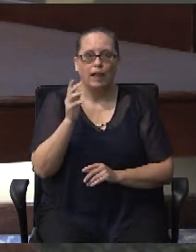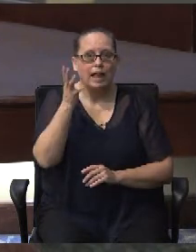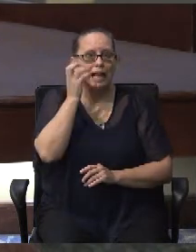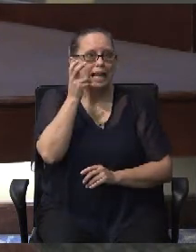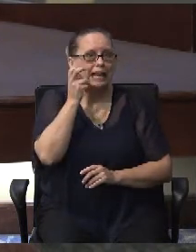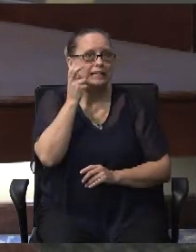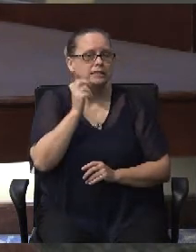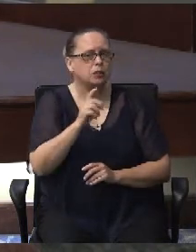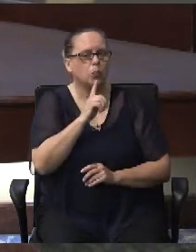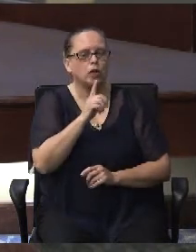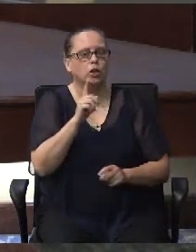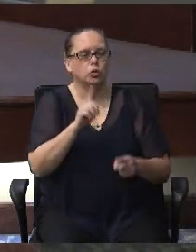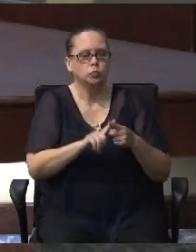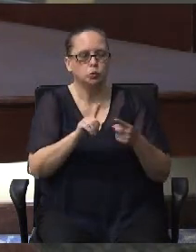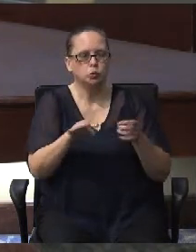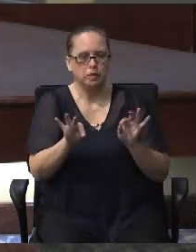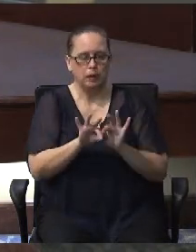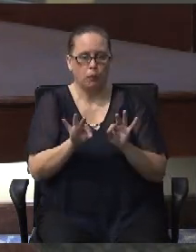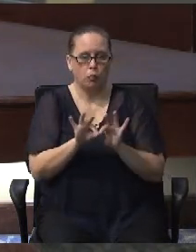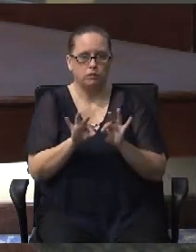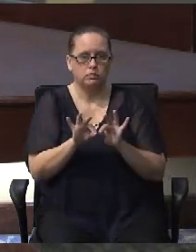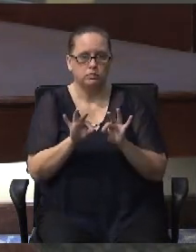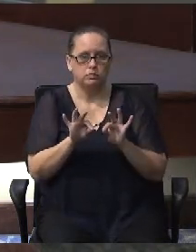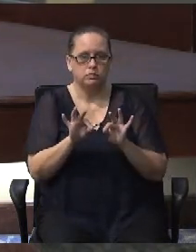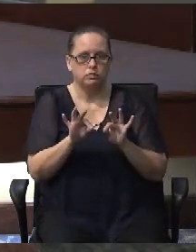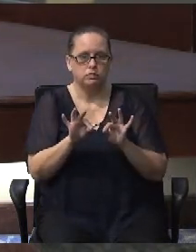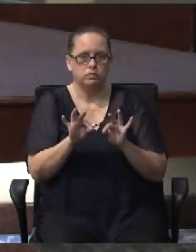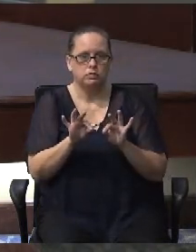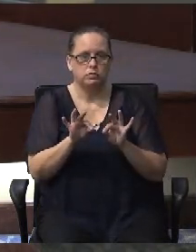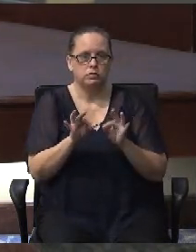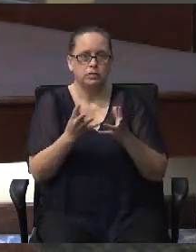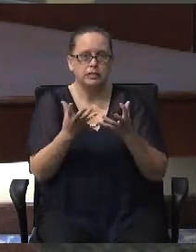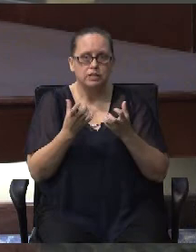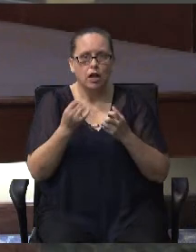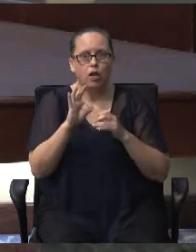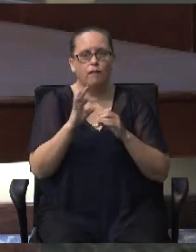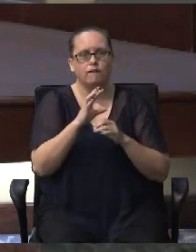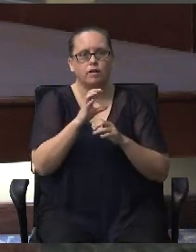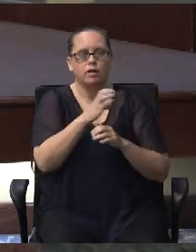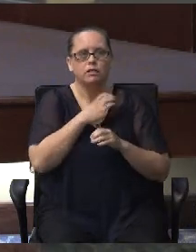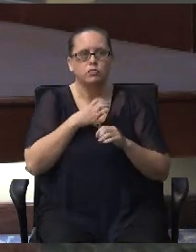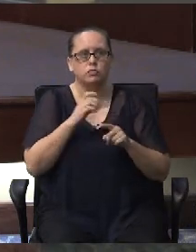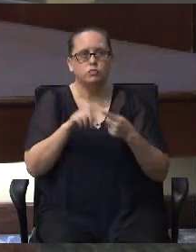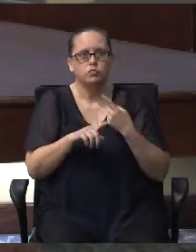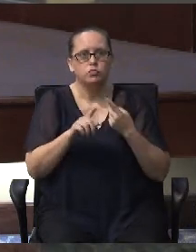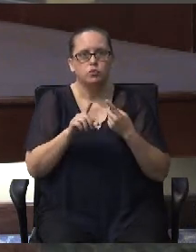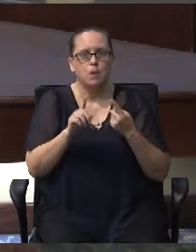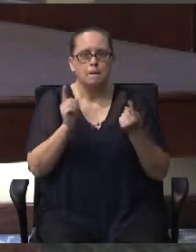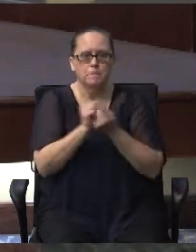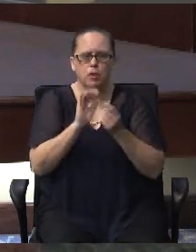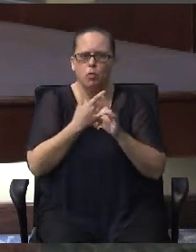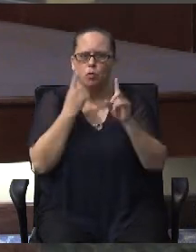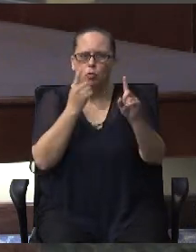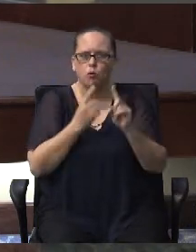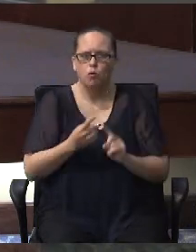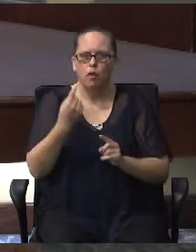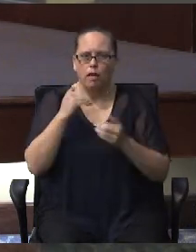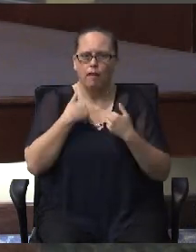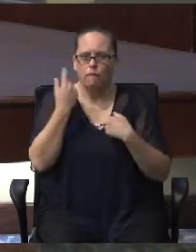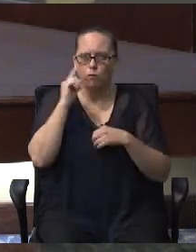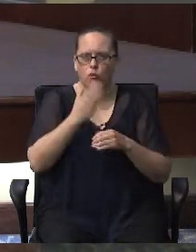listening really to the importance and the desire of council to meet our goals that we have for our